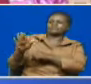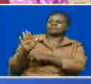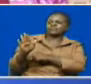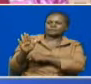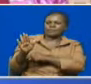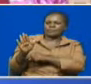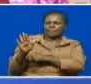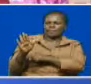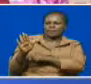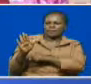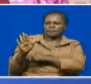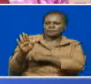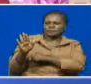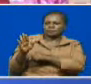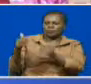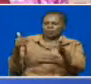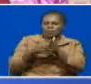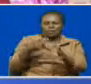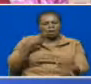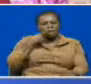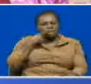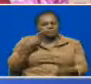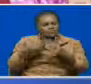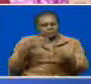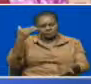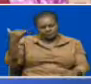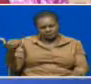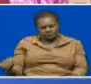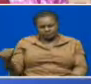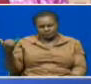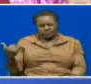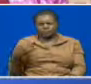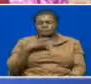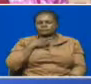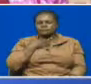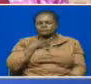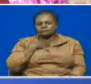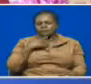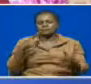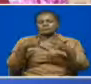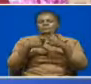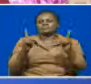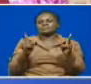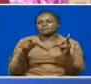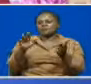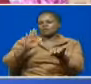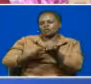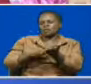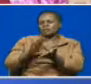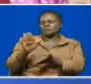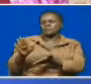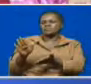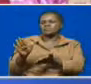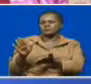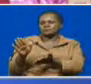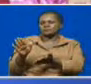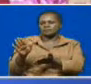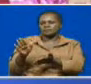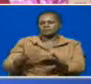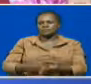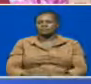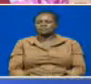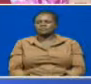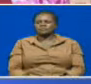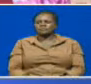of fighting addiction, which they started at a very young age. I'd like to start with your reaction, briefly.